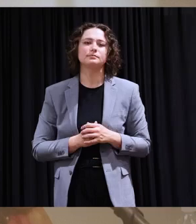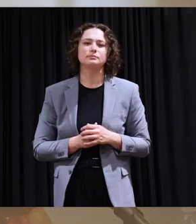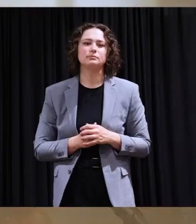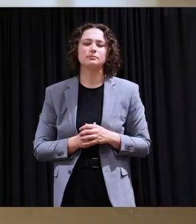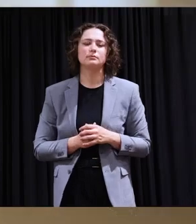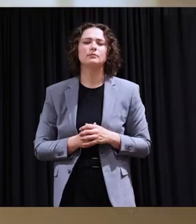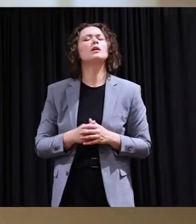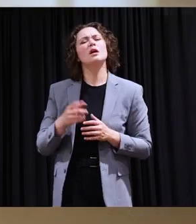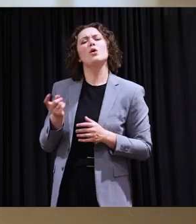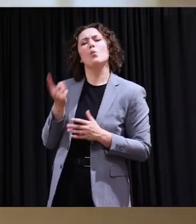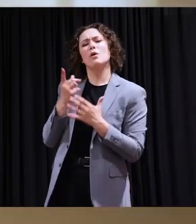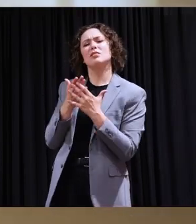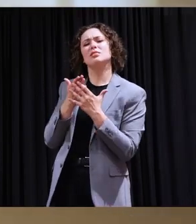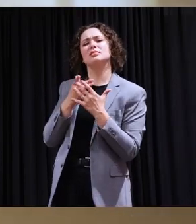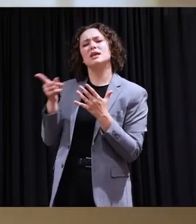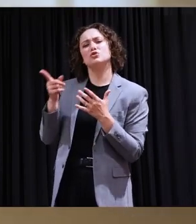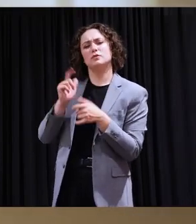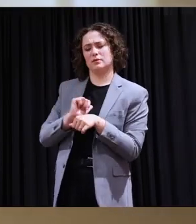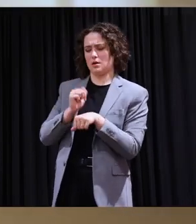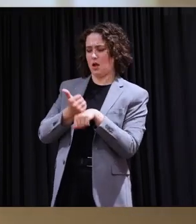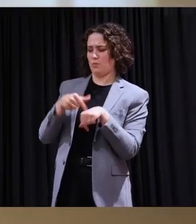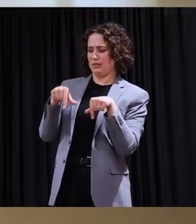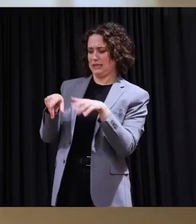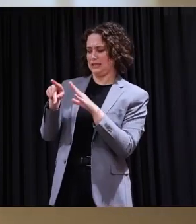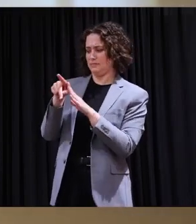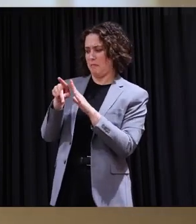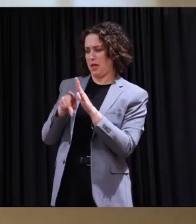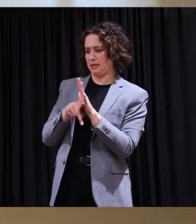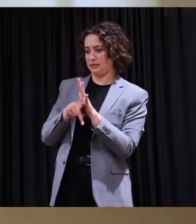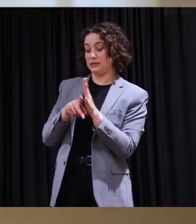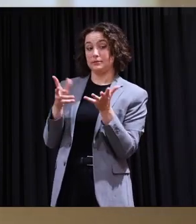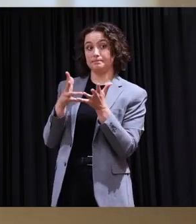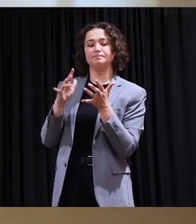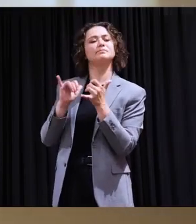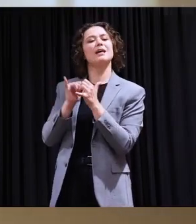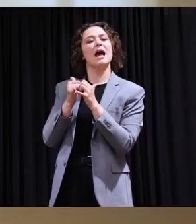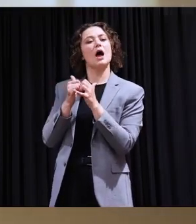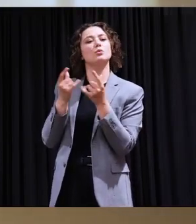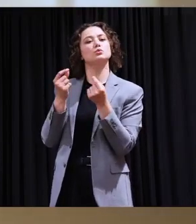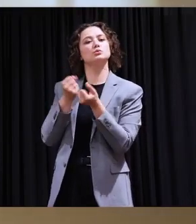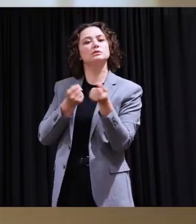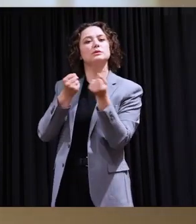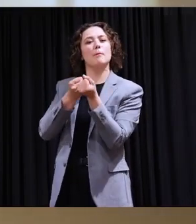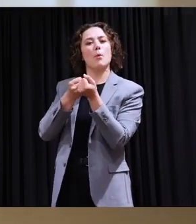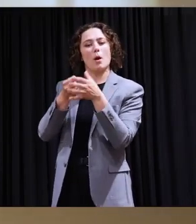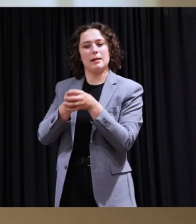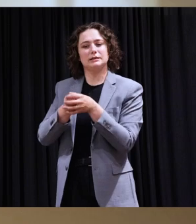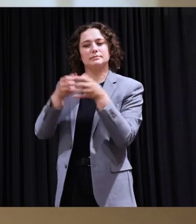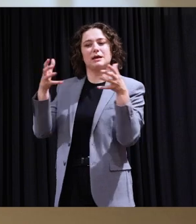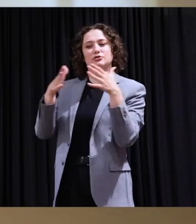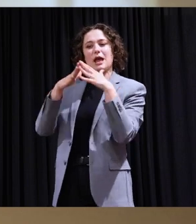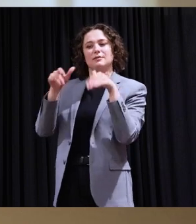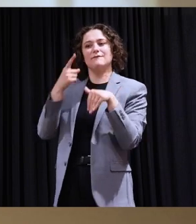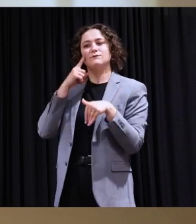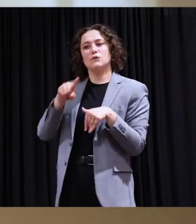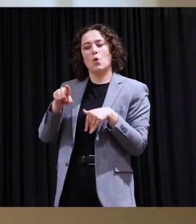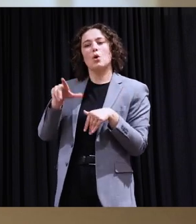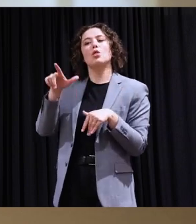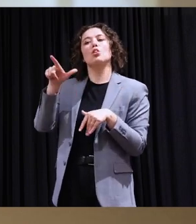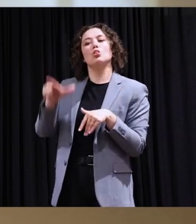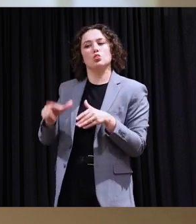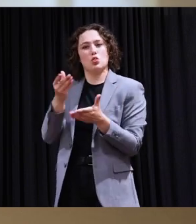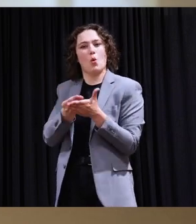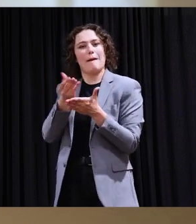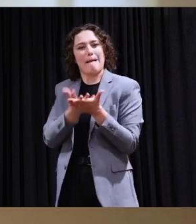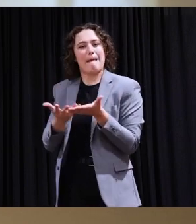put together in this policy is ways to support expansion of housing for low, moderate income homes, right?